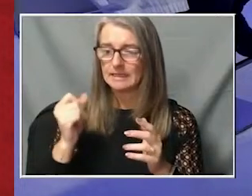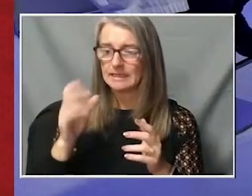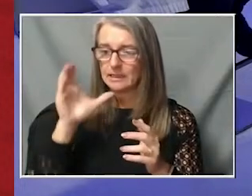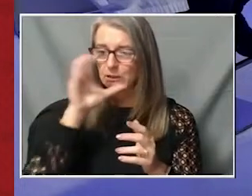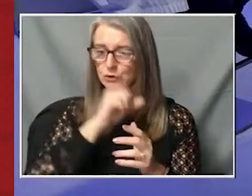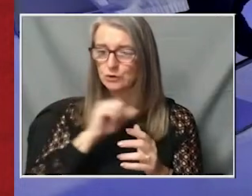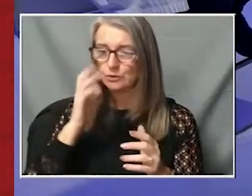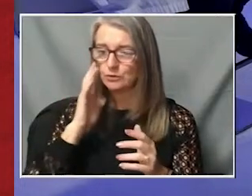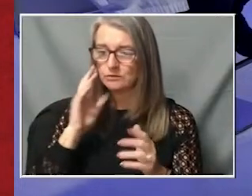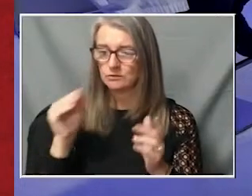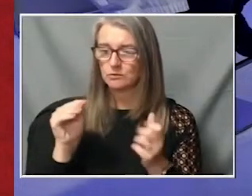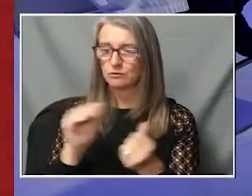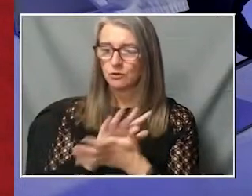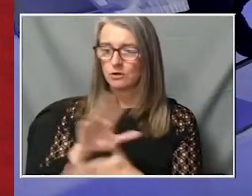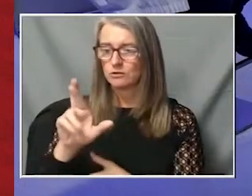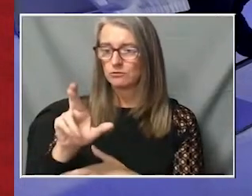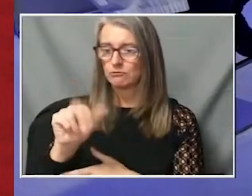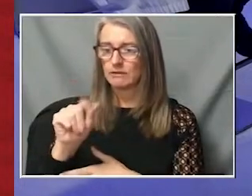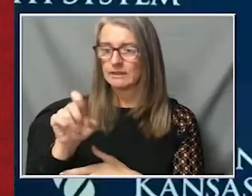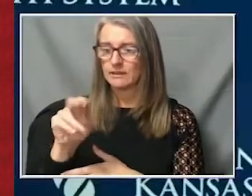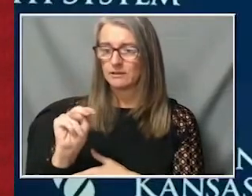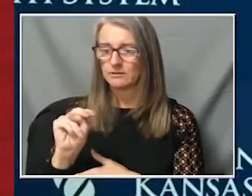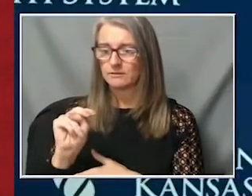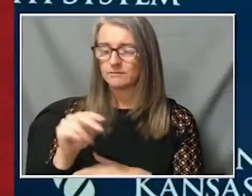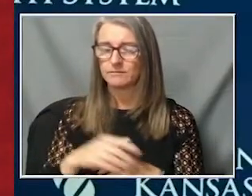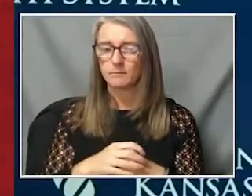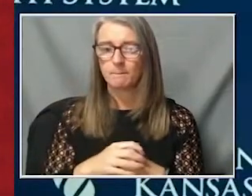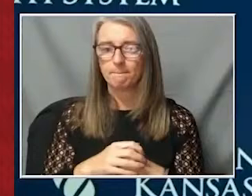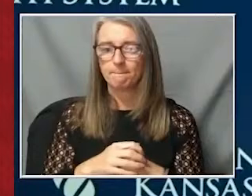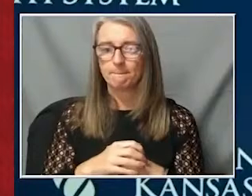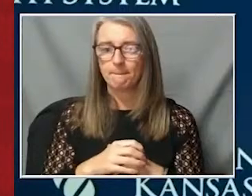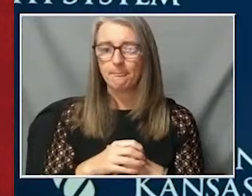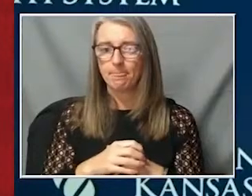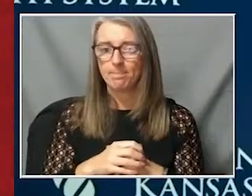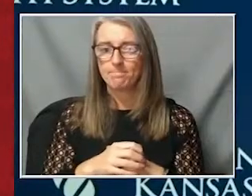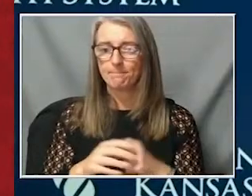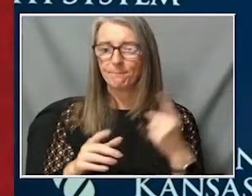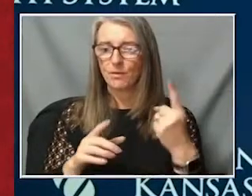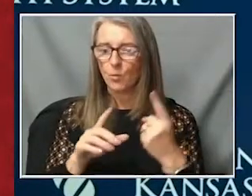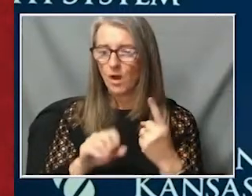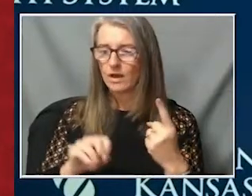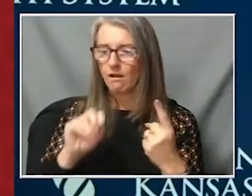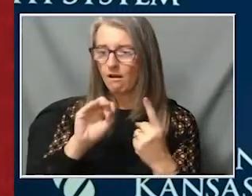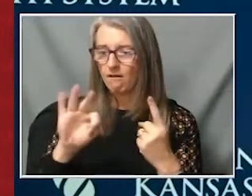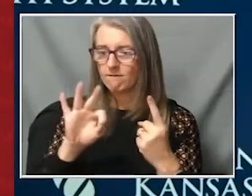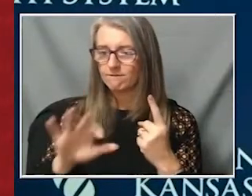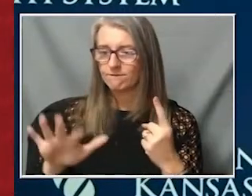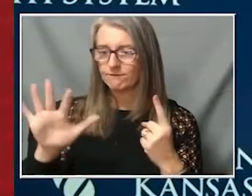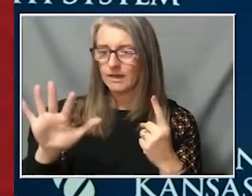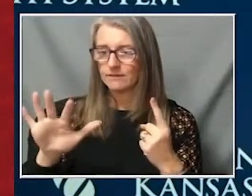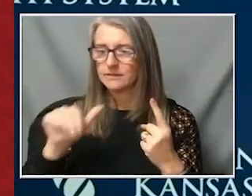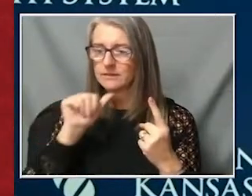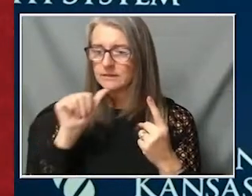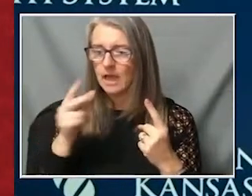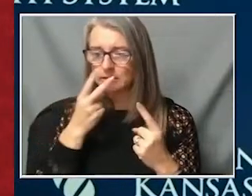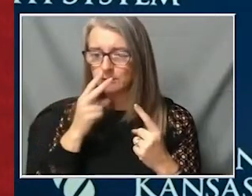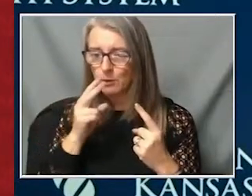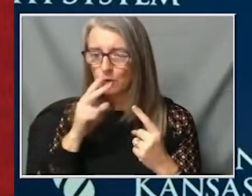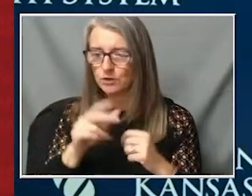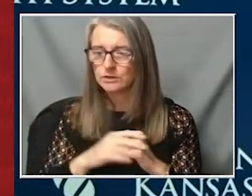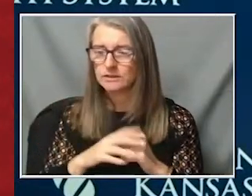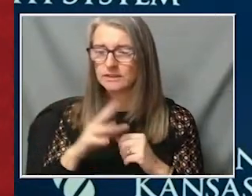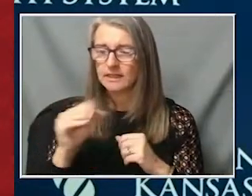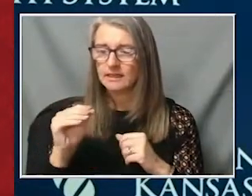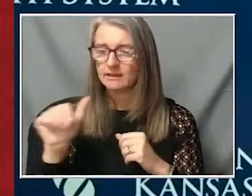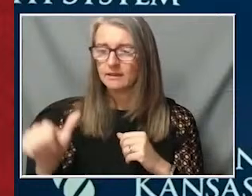you rule out? Sure. Well, there's at least 1 out of 5 lung cancers are in non-smokers, and so there are